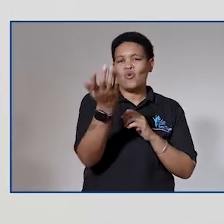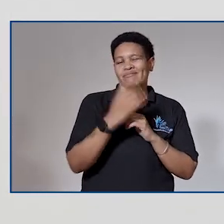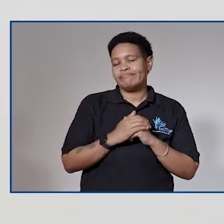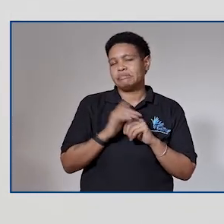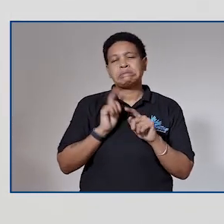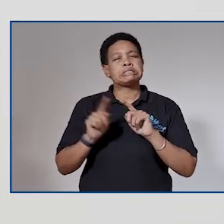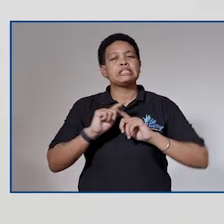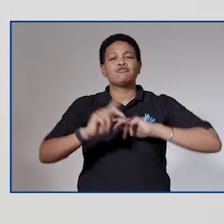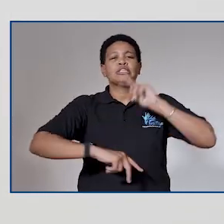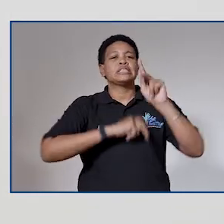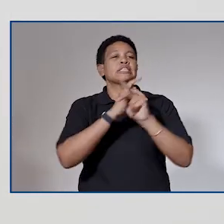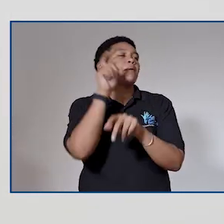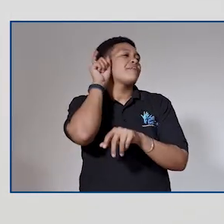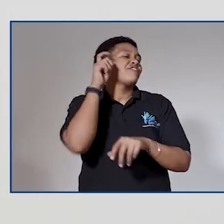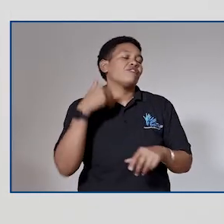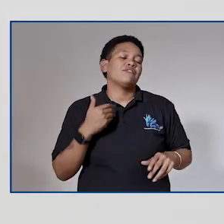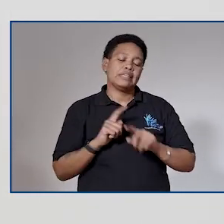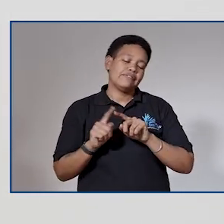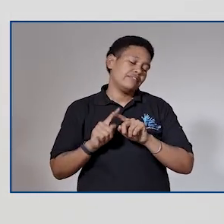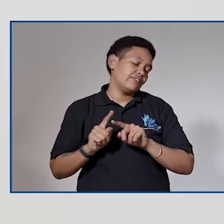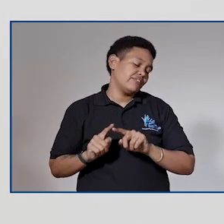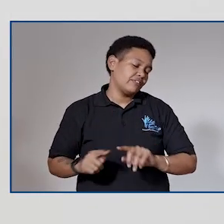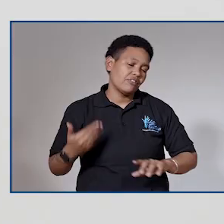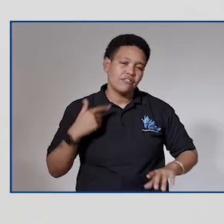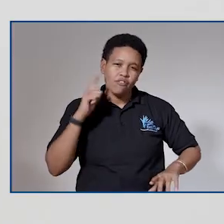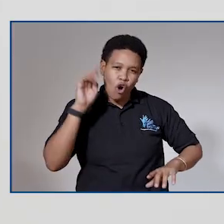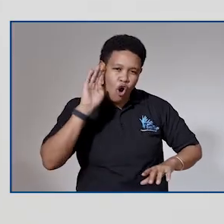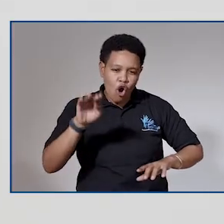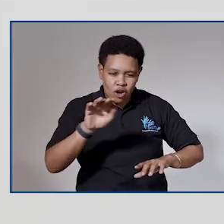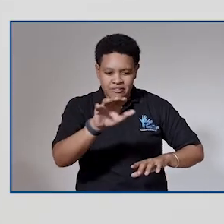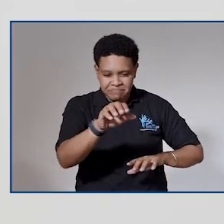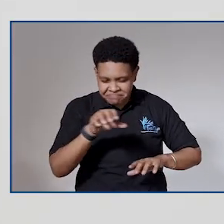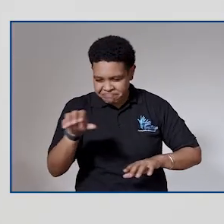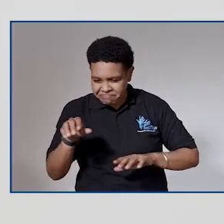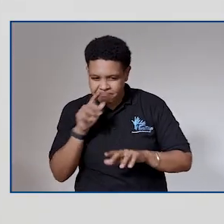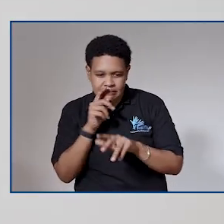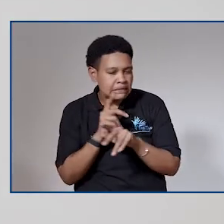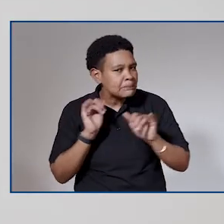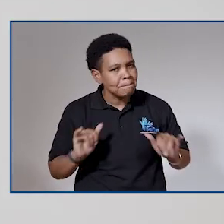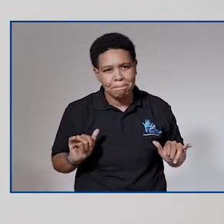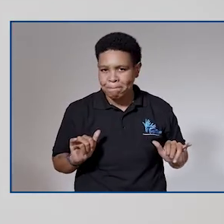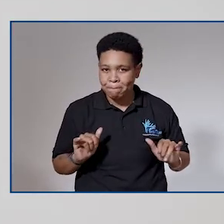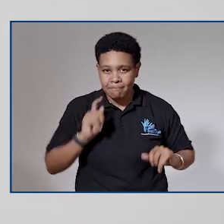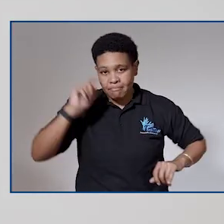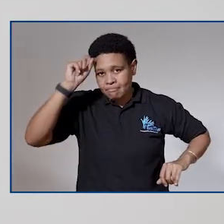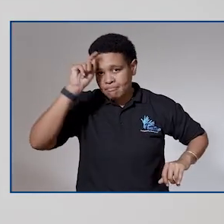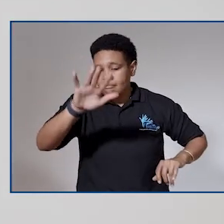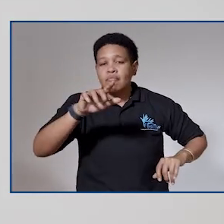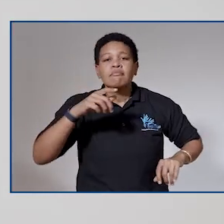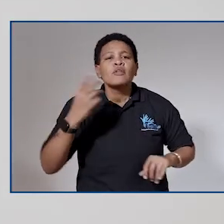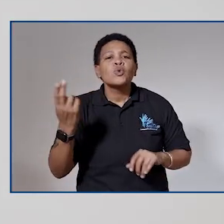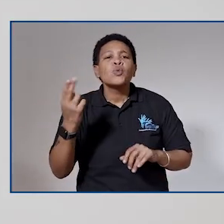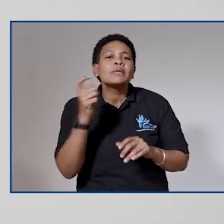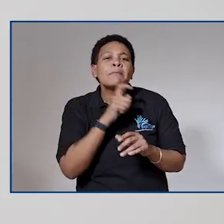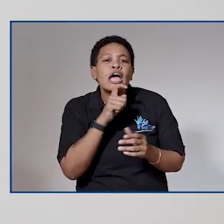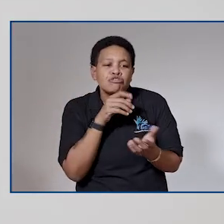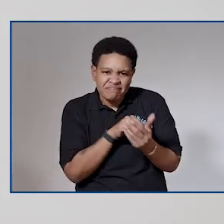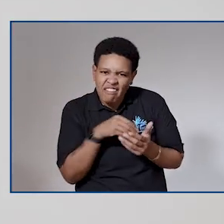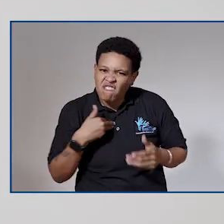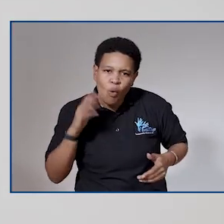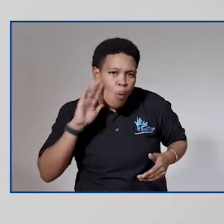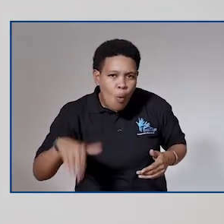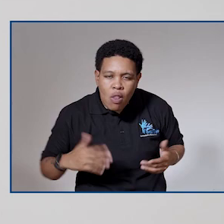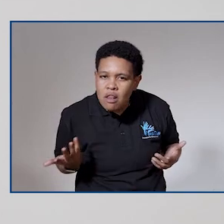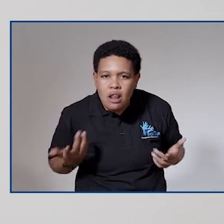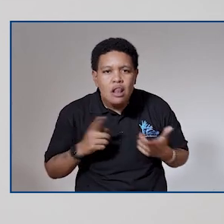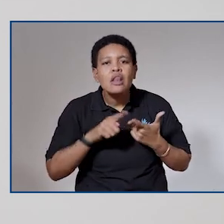of hearing aid, and all of them are taken care of the same way, in the sense that they all use a battery, and you're not to